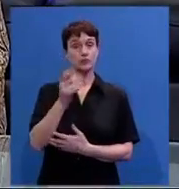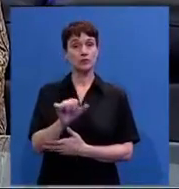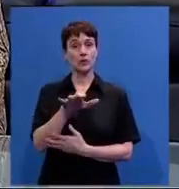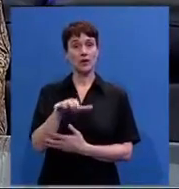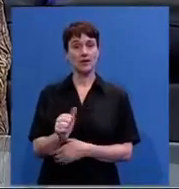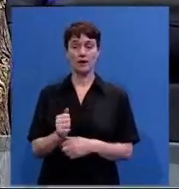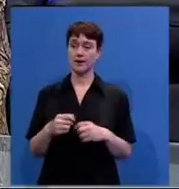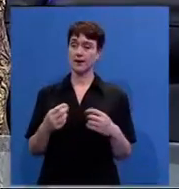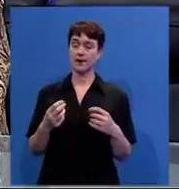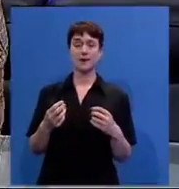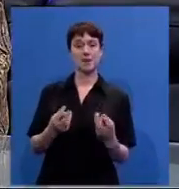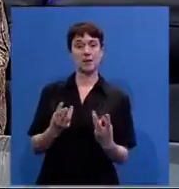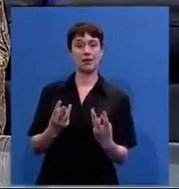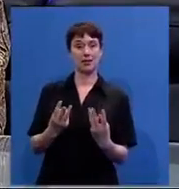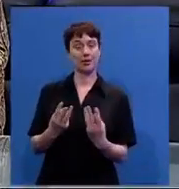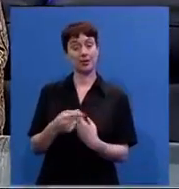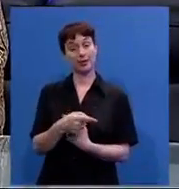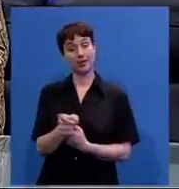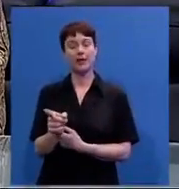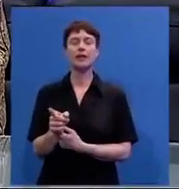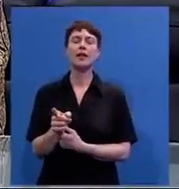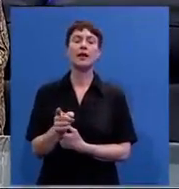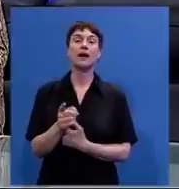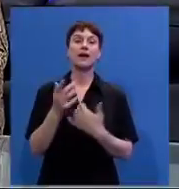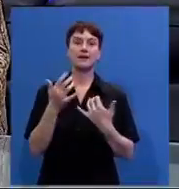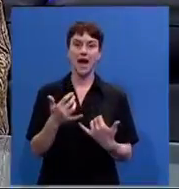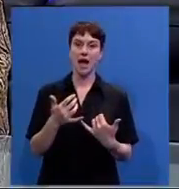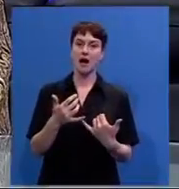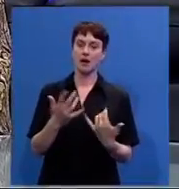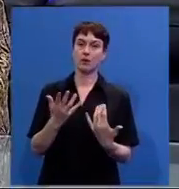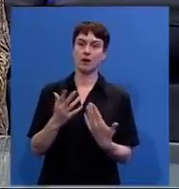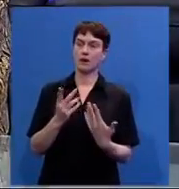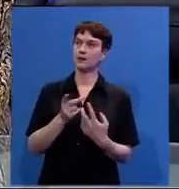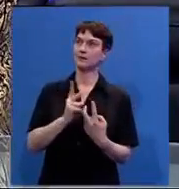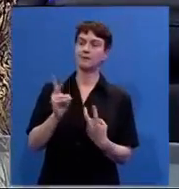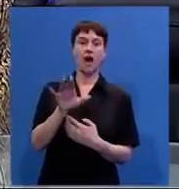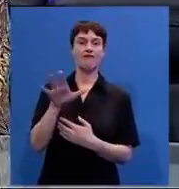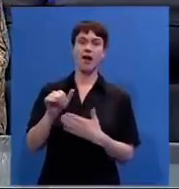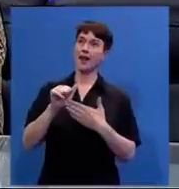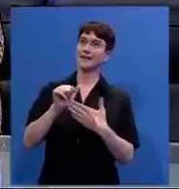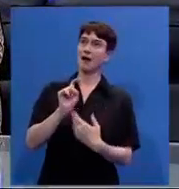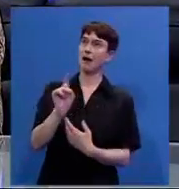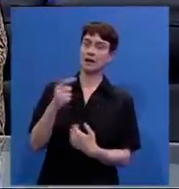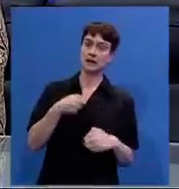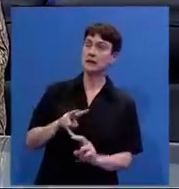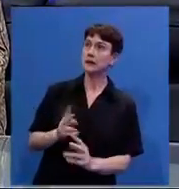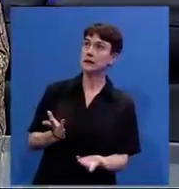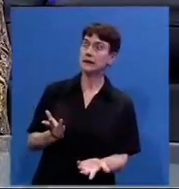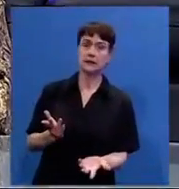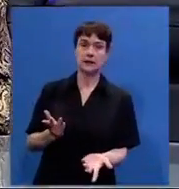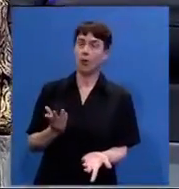Africans are looking upon the leaders of Africa and to say,